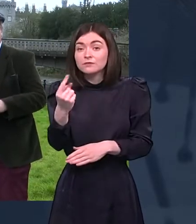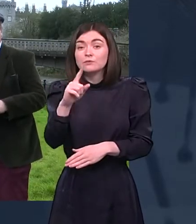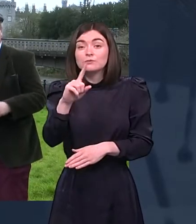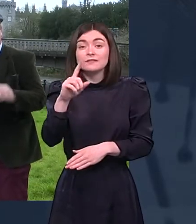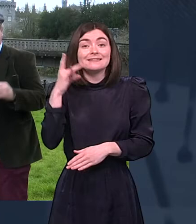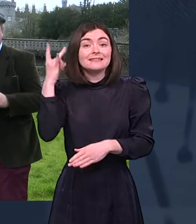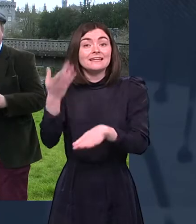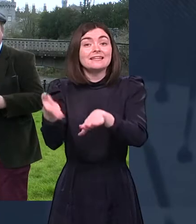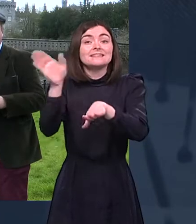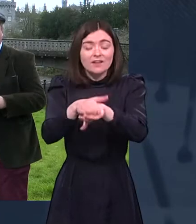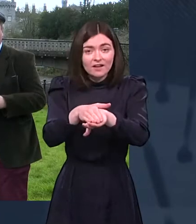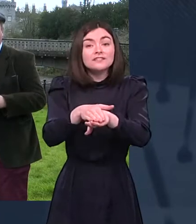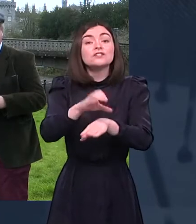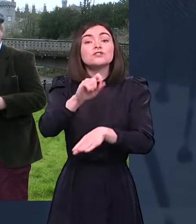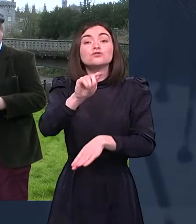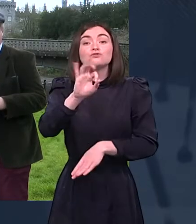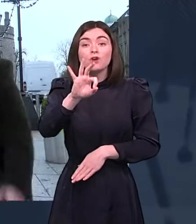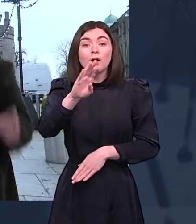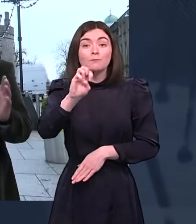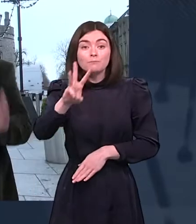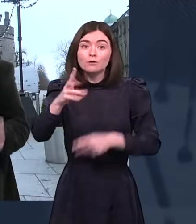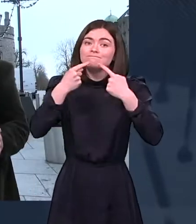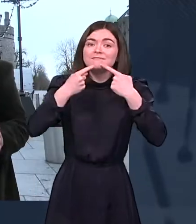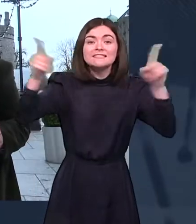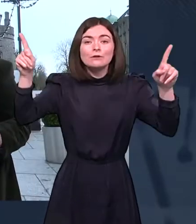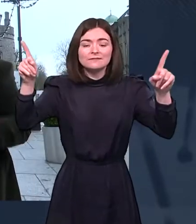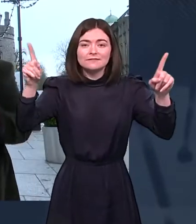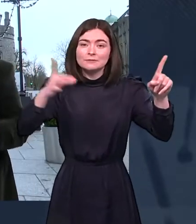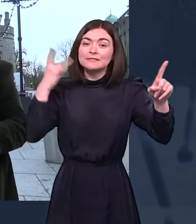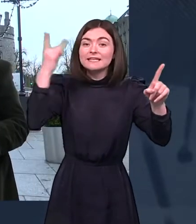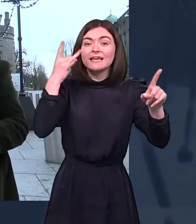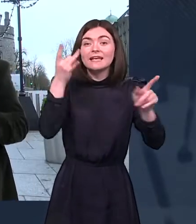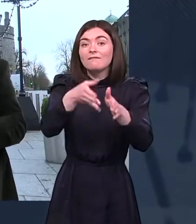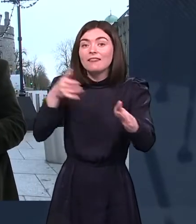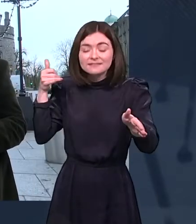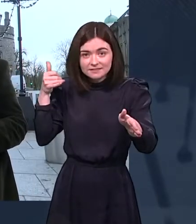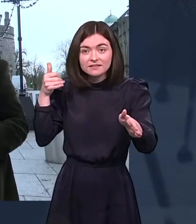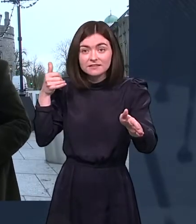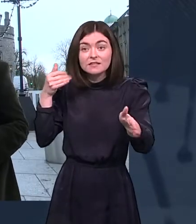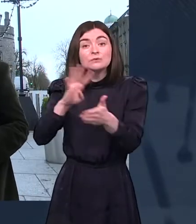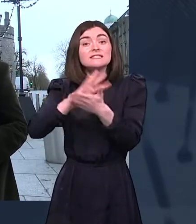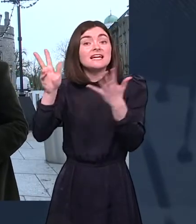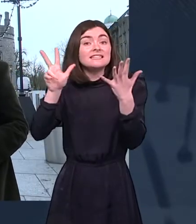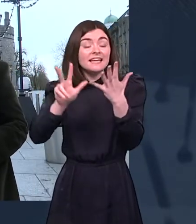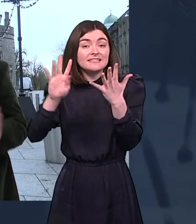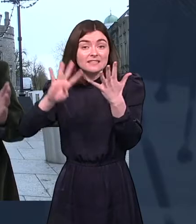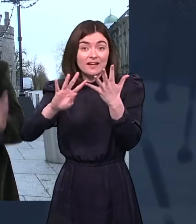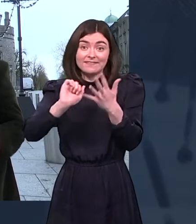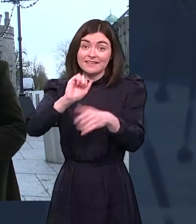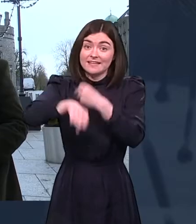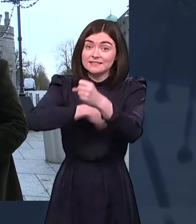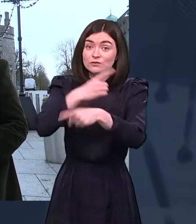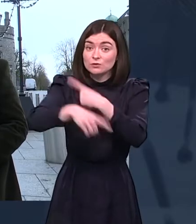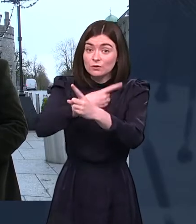declared himself the King of Leinster. It was in 1189 that Strongbow's daughter Isabel married a gentleman called